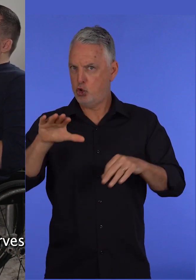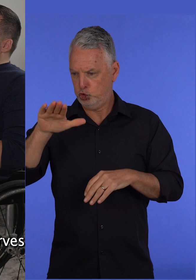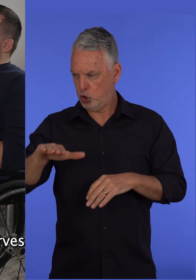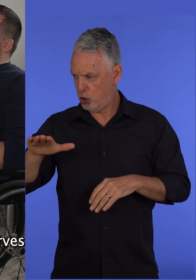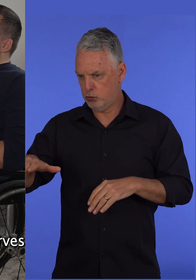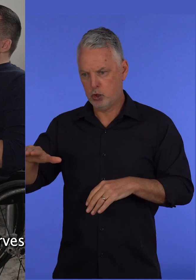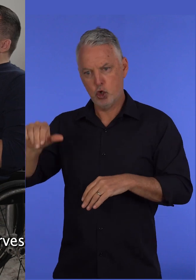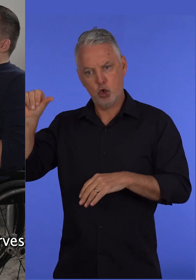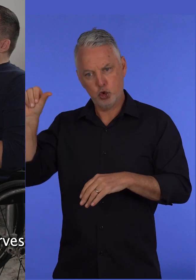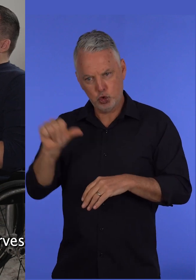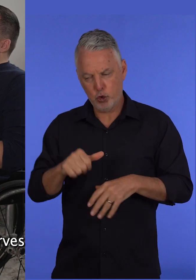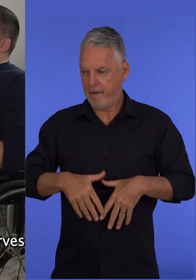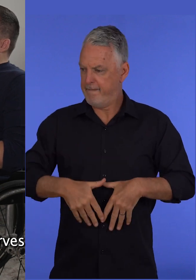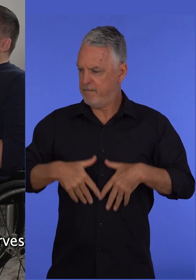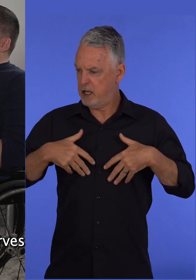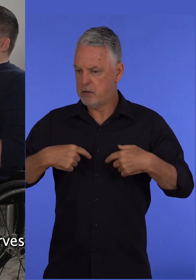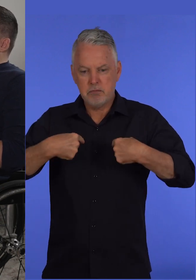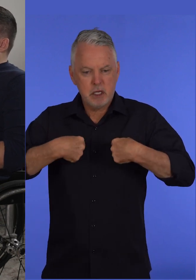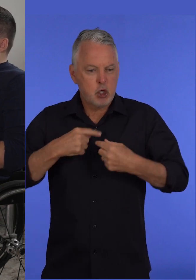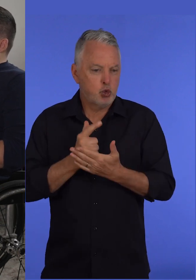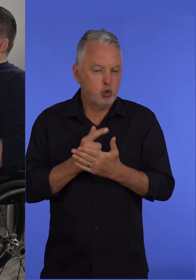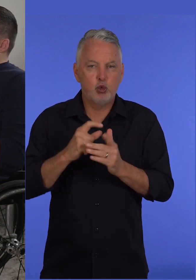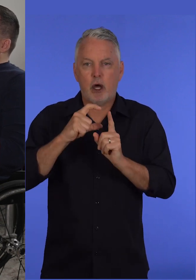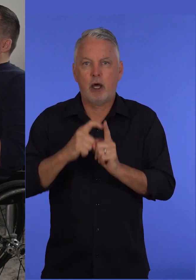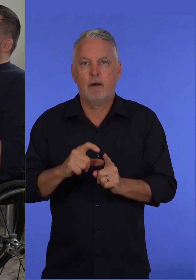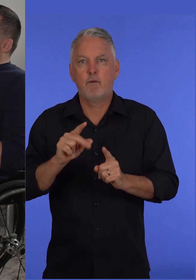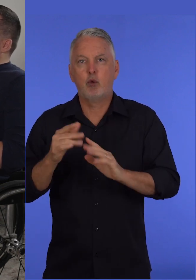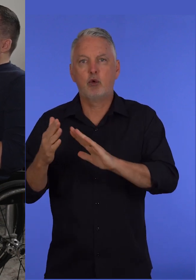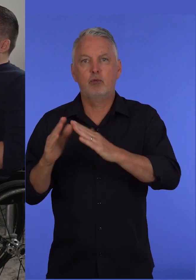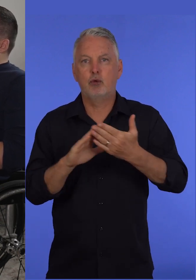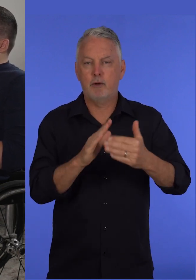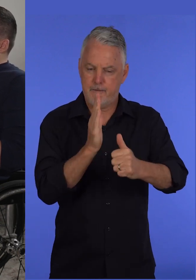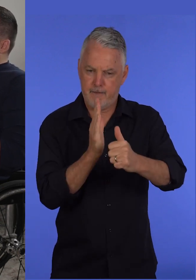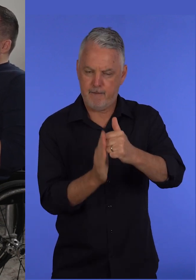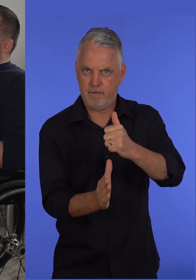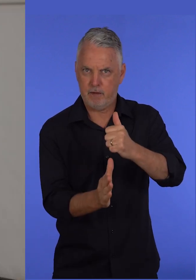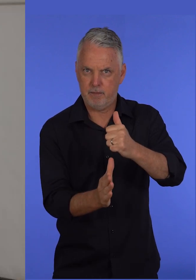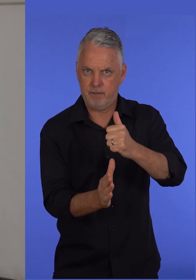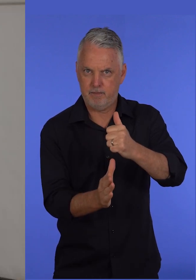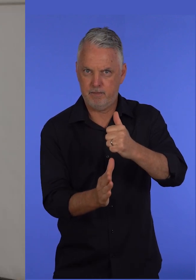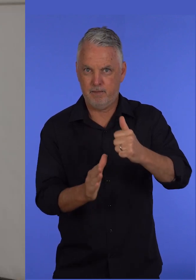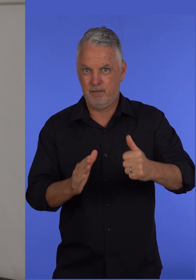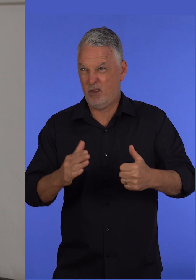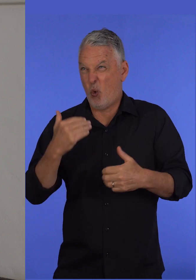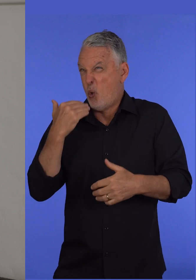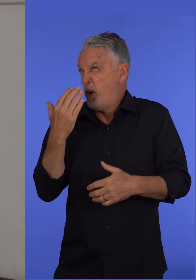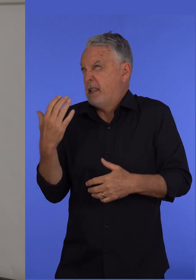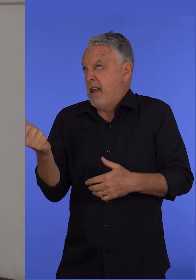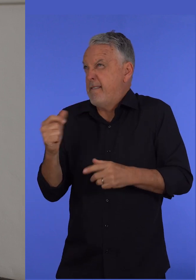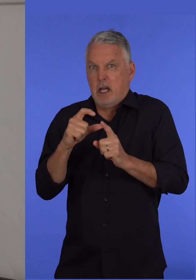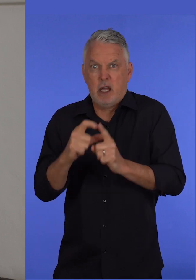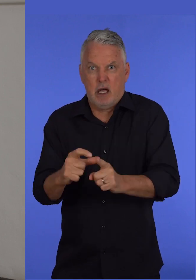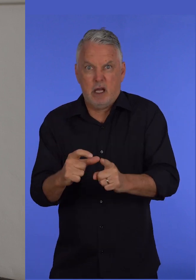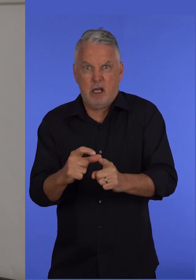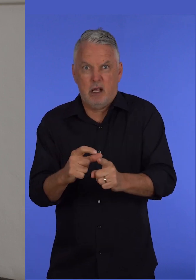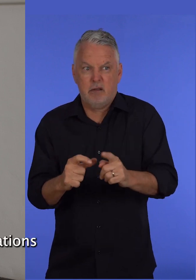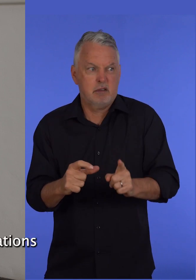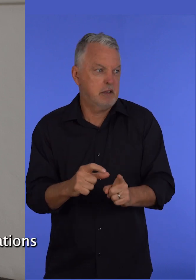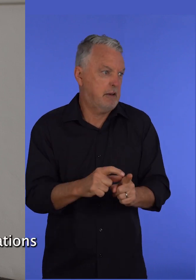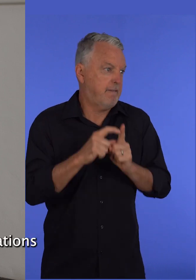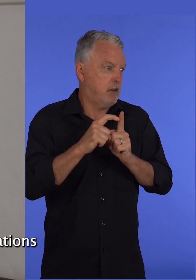country deserves to feel like they are too hard for the community around them. There is always going to be hard,